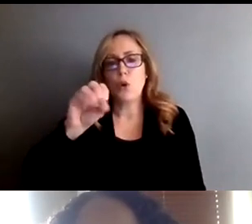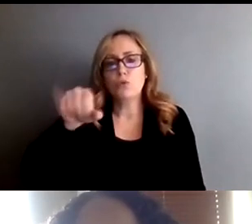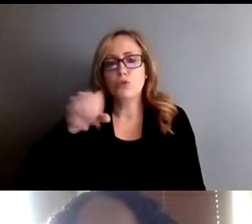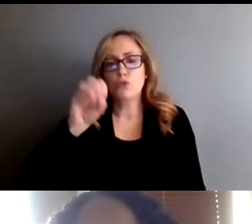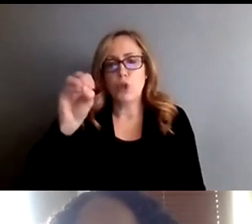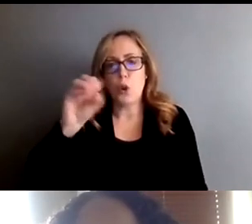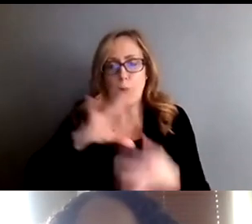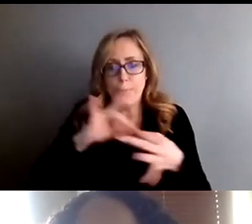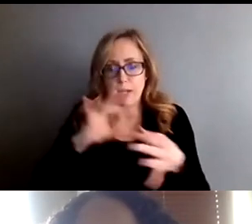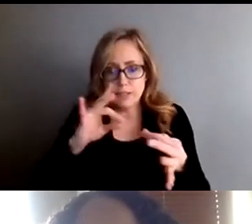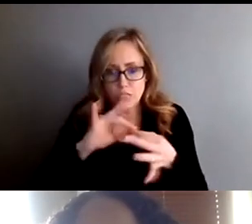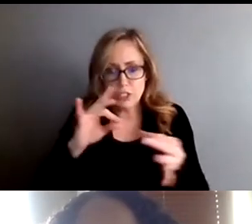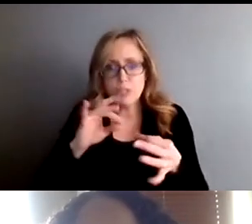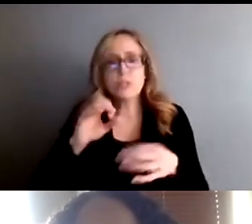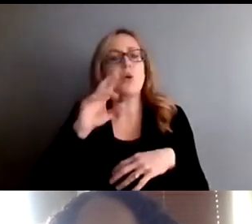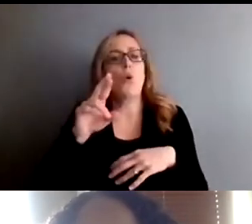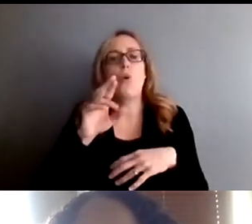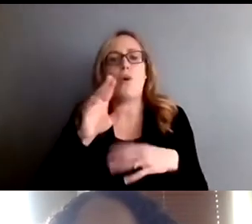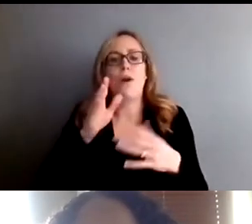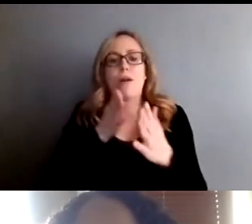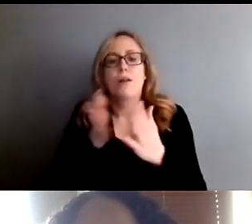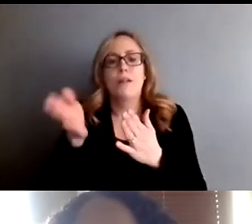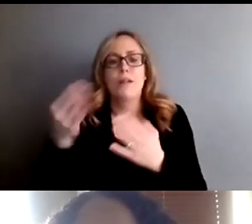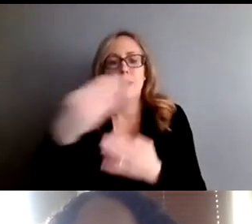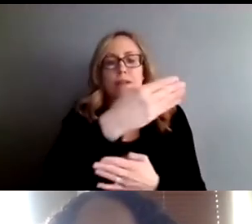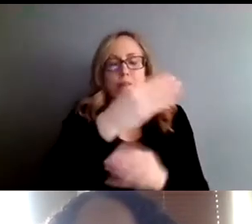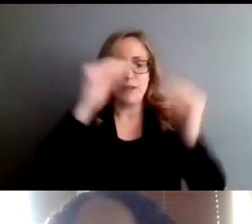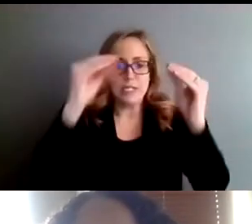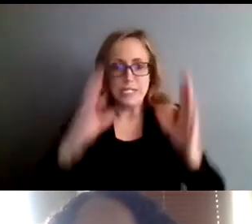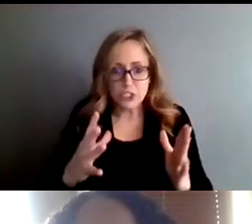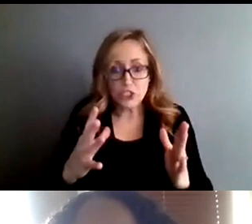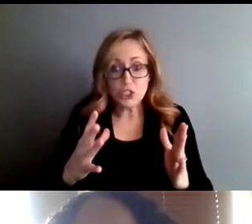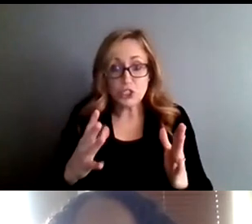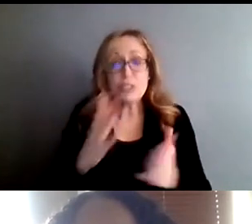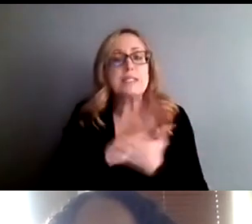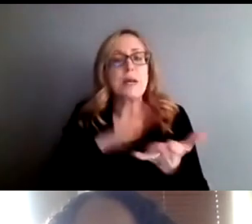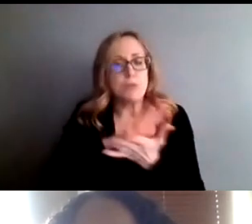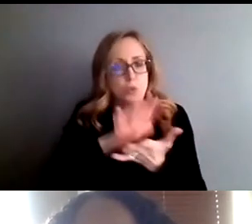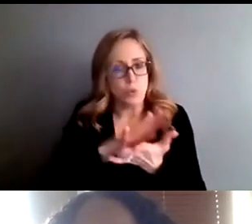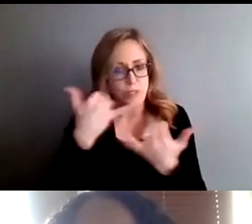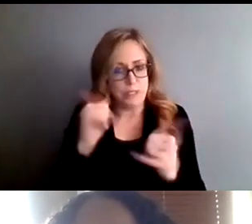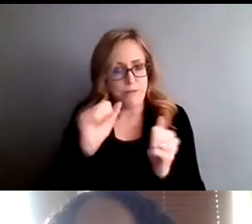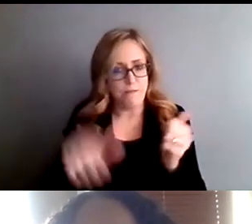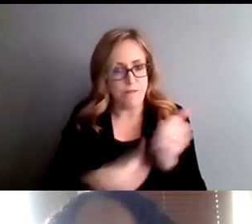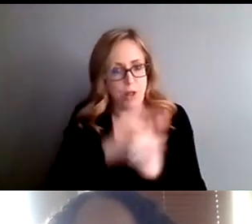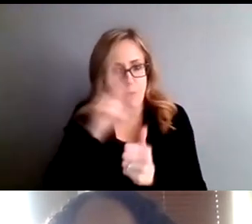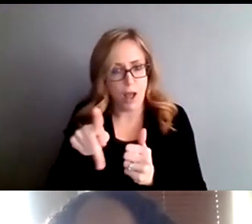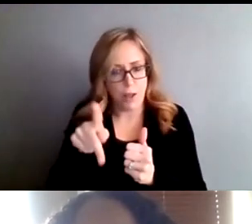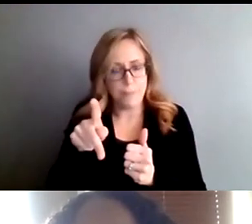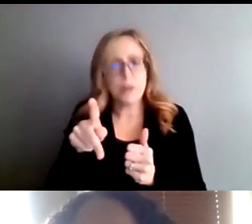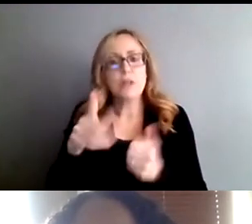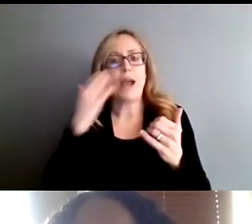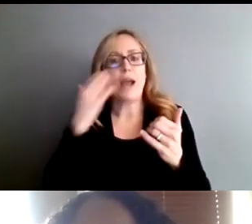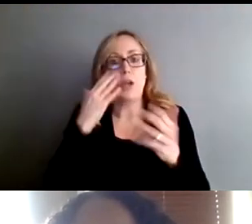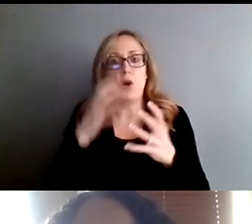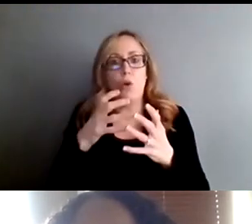families directly through their teacher. Some schools are still in the process of following up. So I know greater emphasis right now is